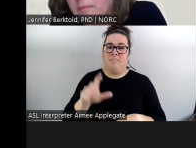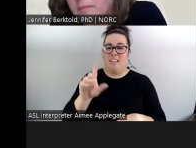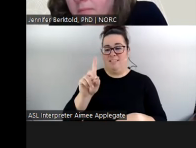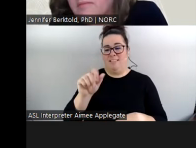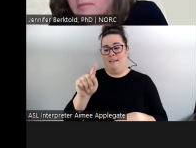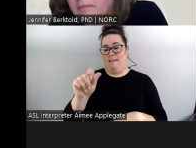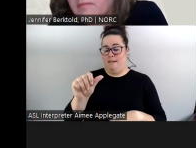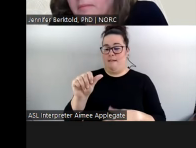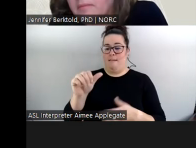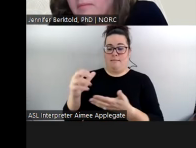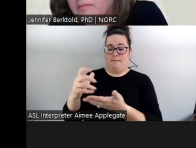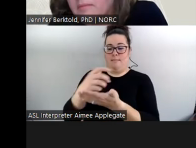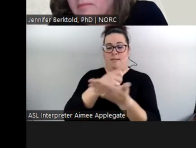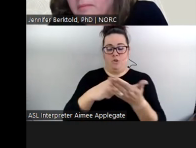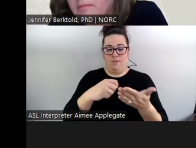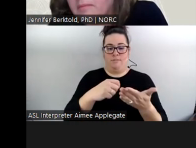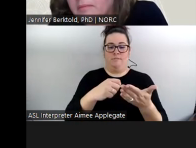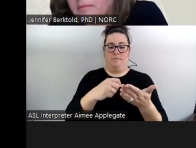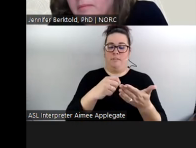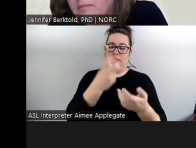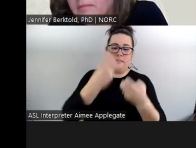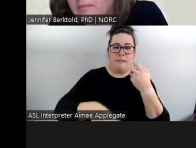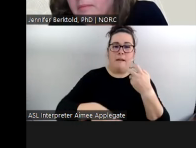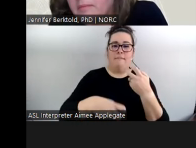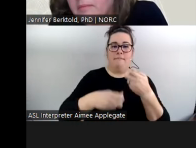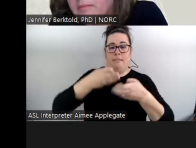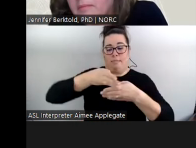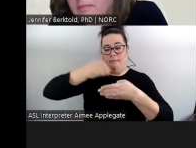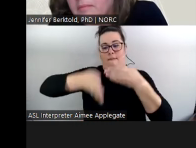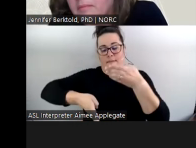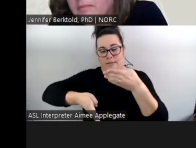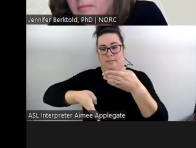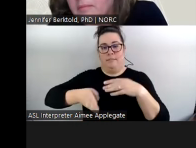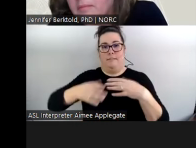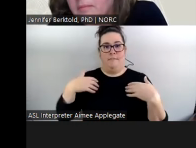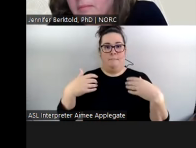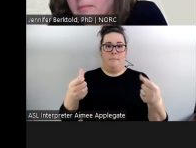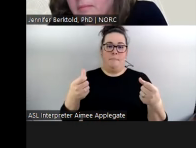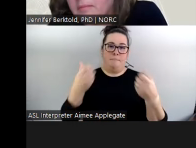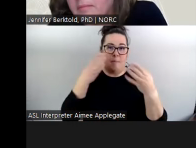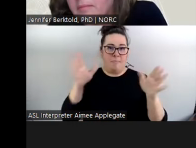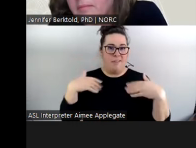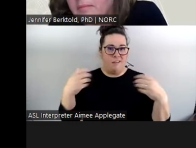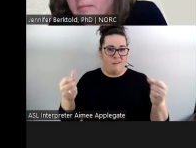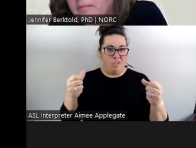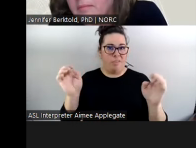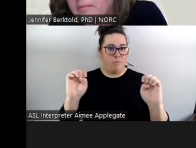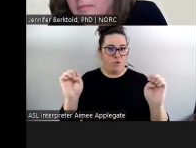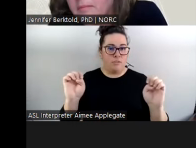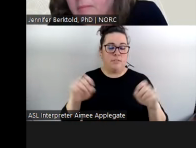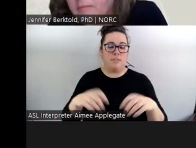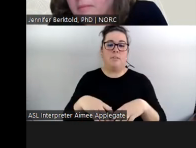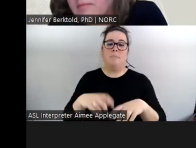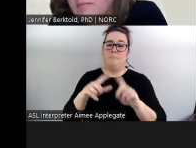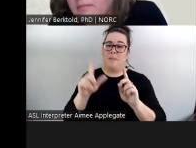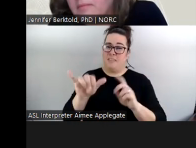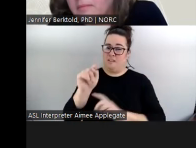the end of the PHE, but maybe having to pivot with the tool to make